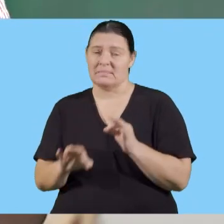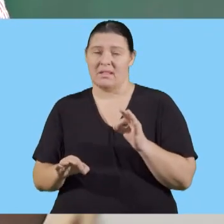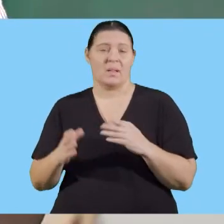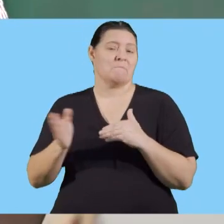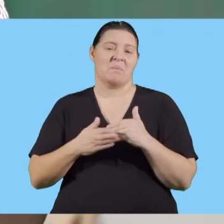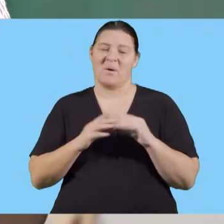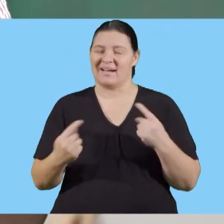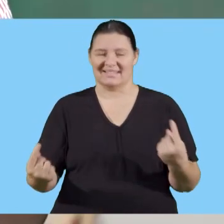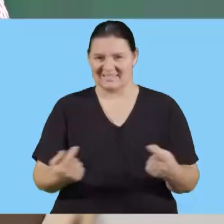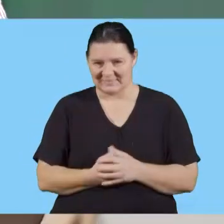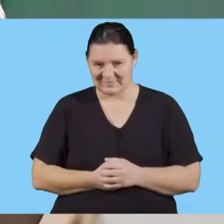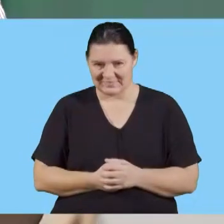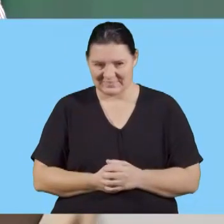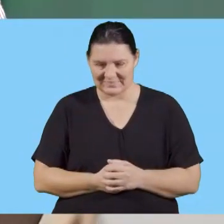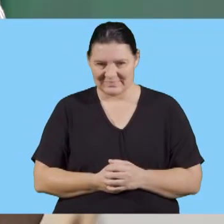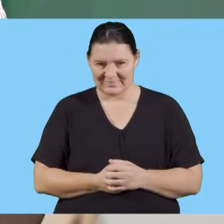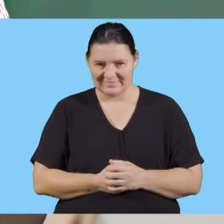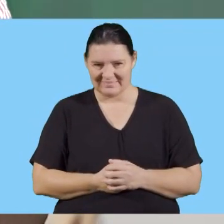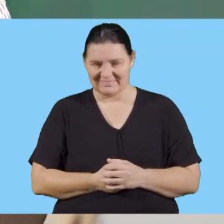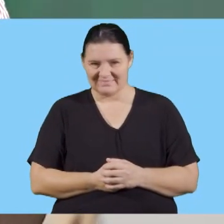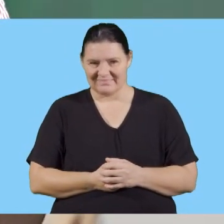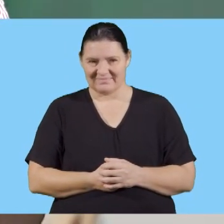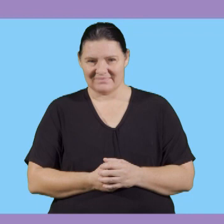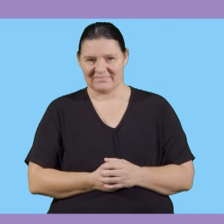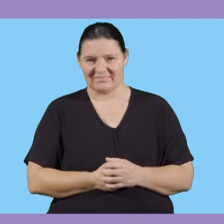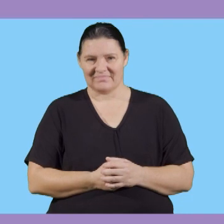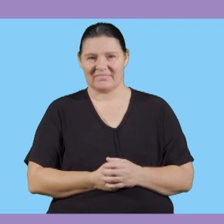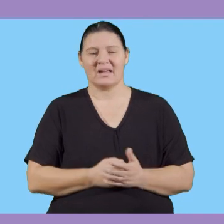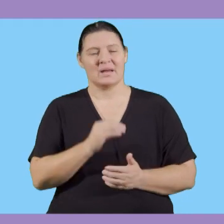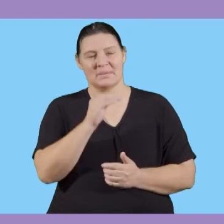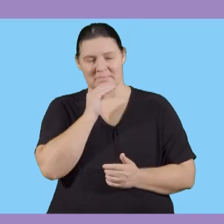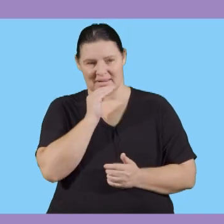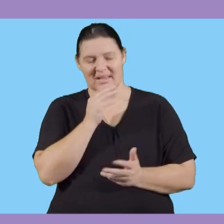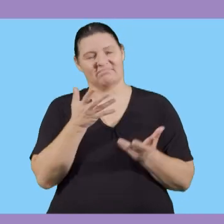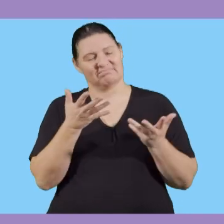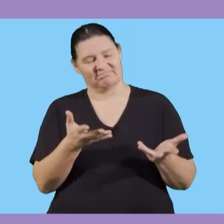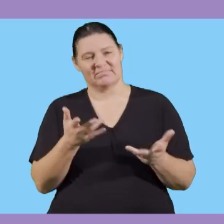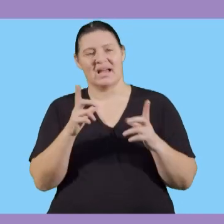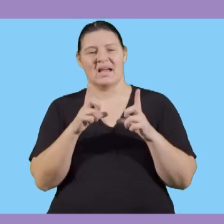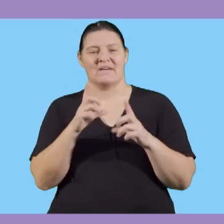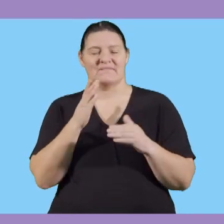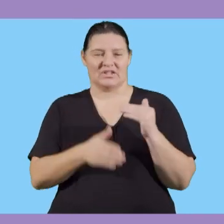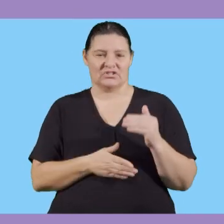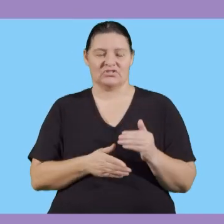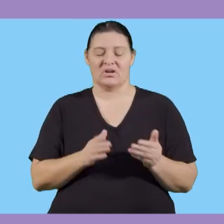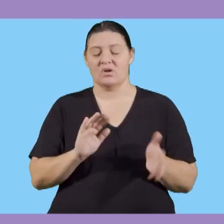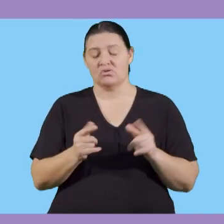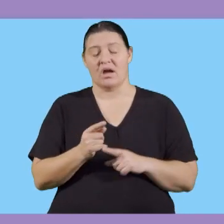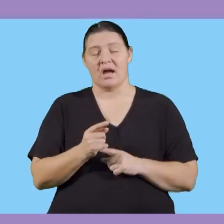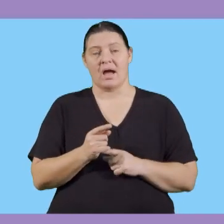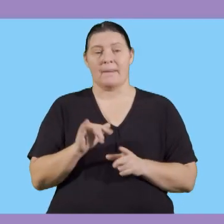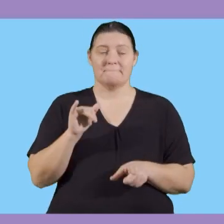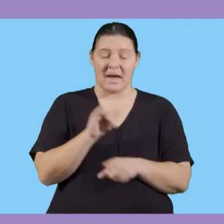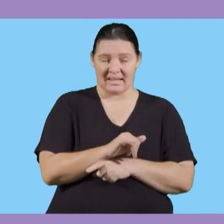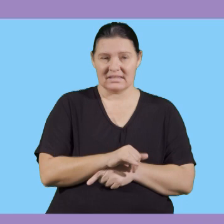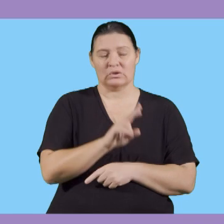5, we cannot simplify it any further. This is its simplest form. That means that is where we end. The ratio of pilots to